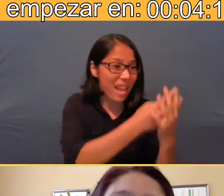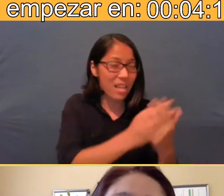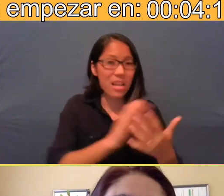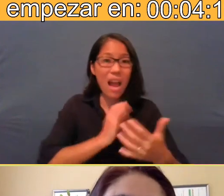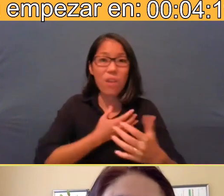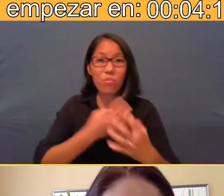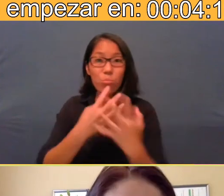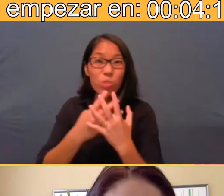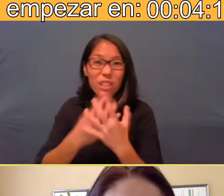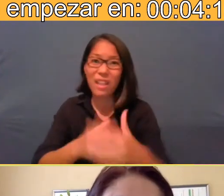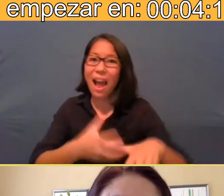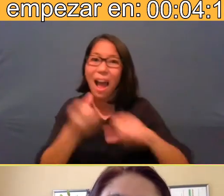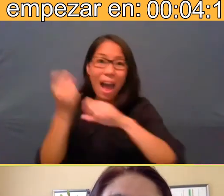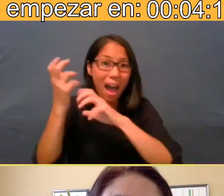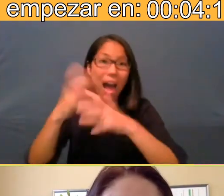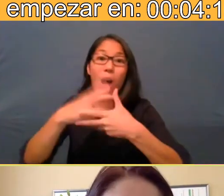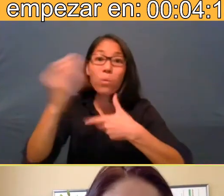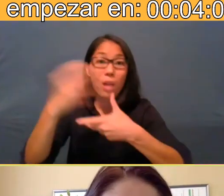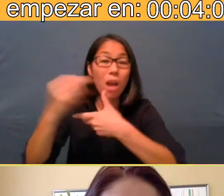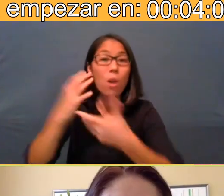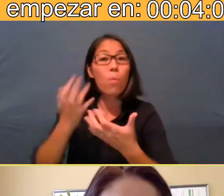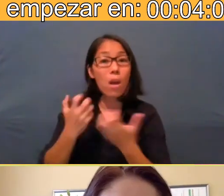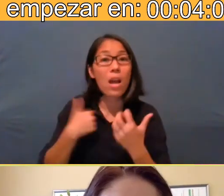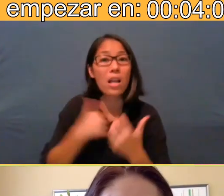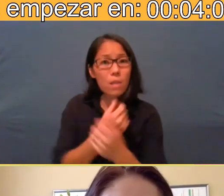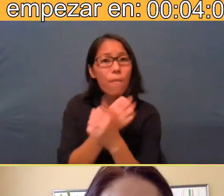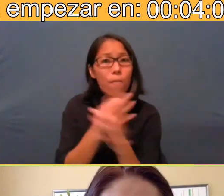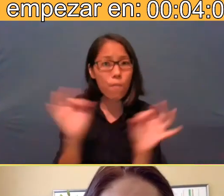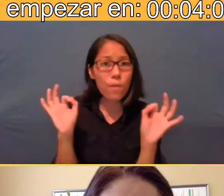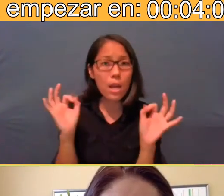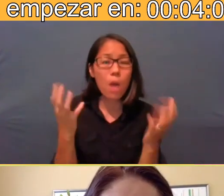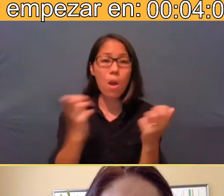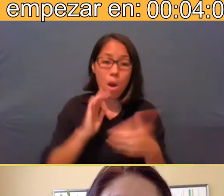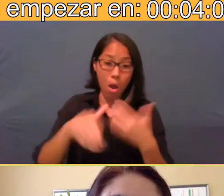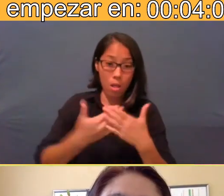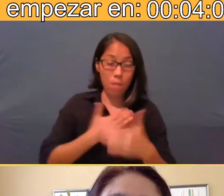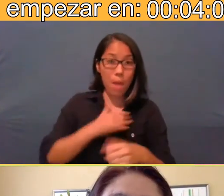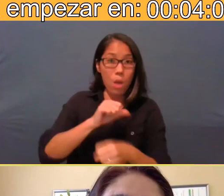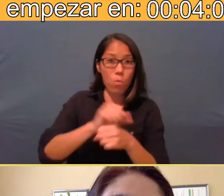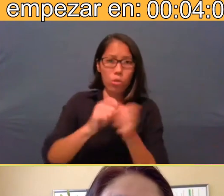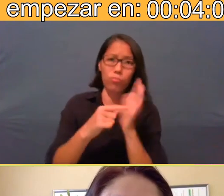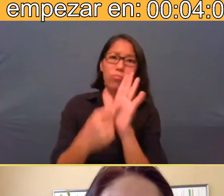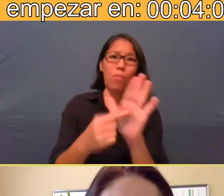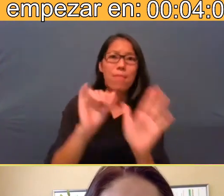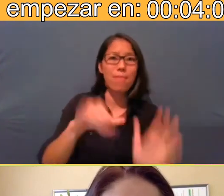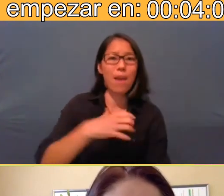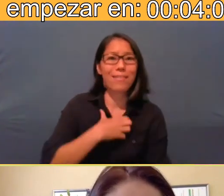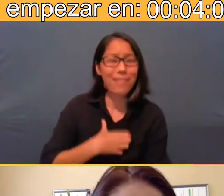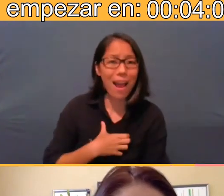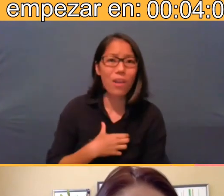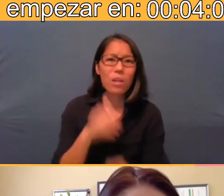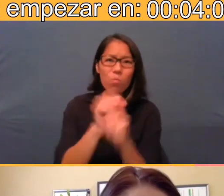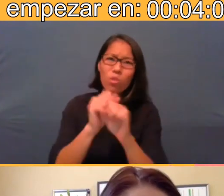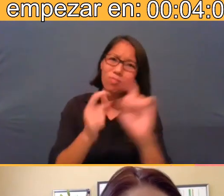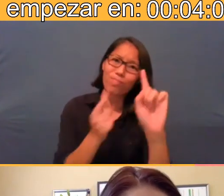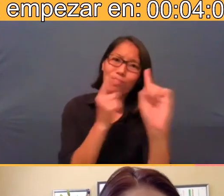I want us to be free. And I want all of my work to reflect that desire and work towards that goal.